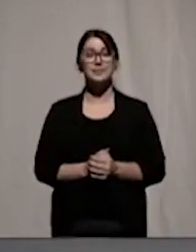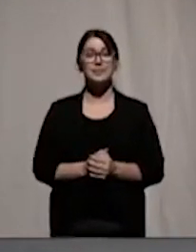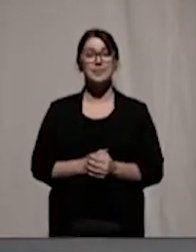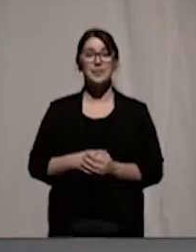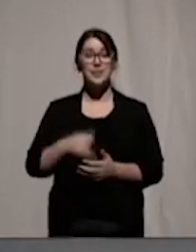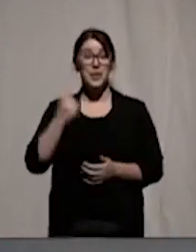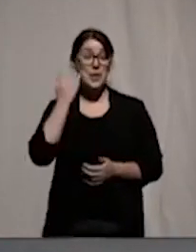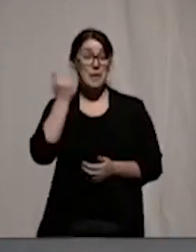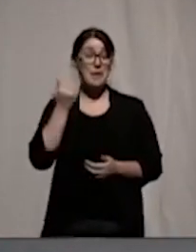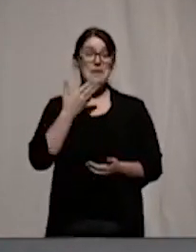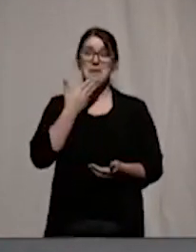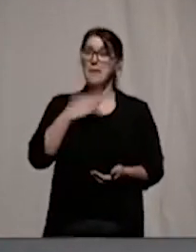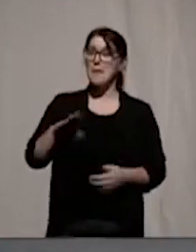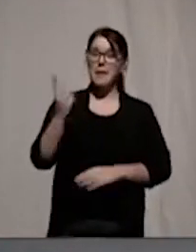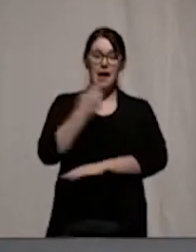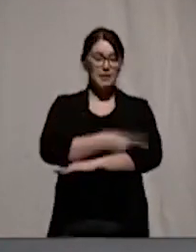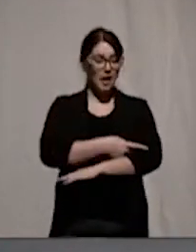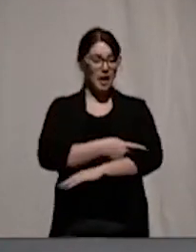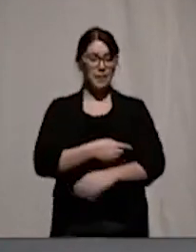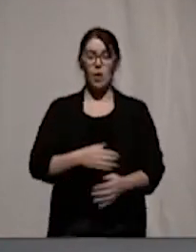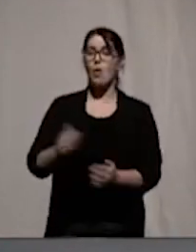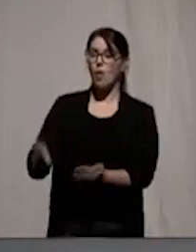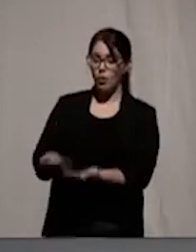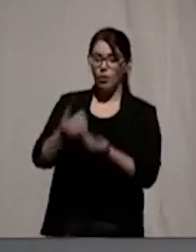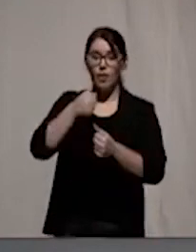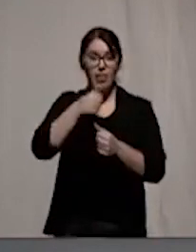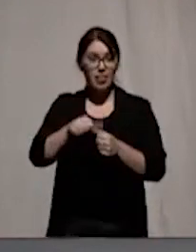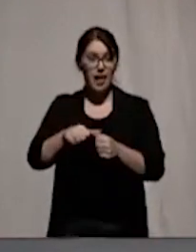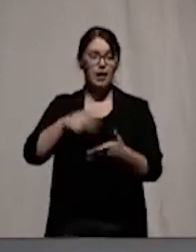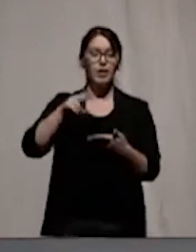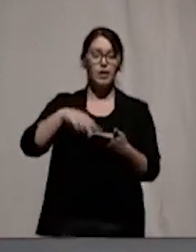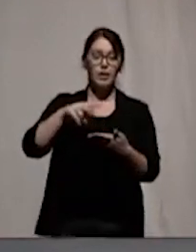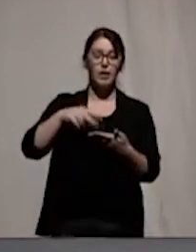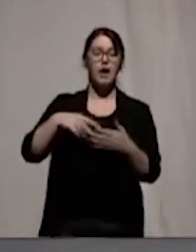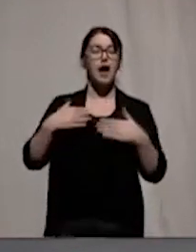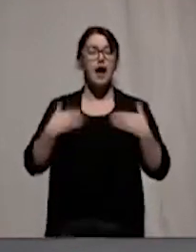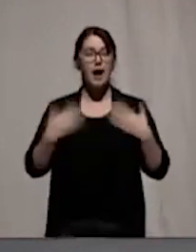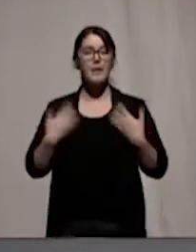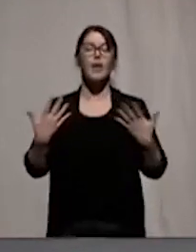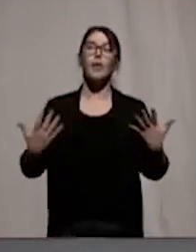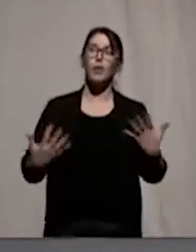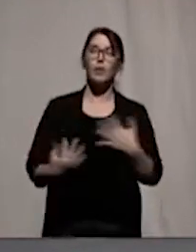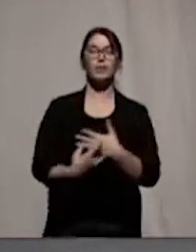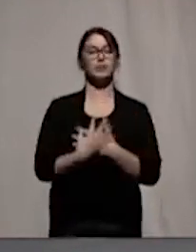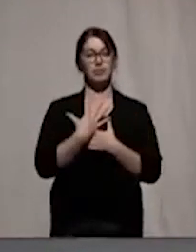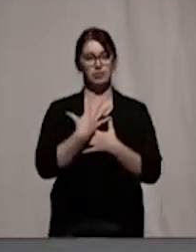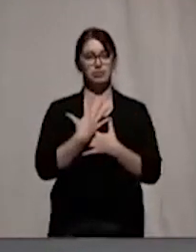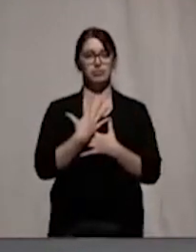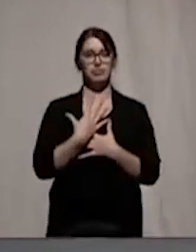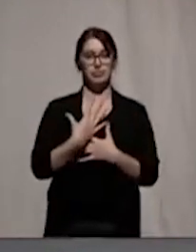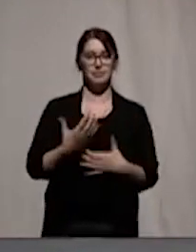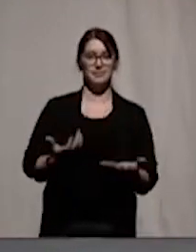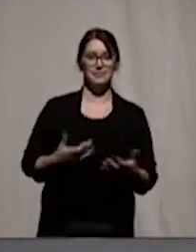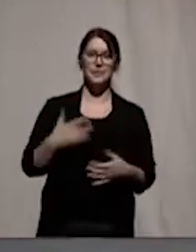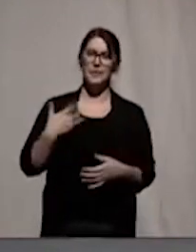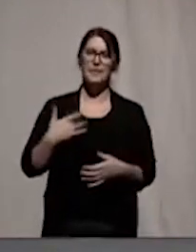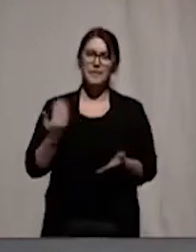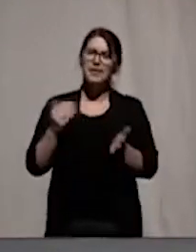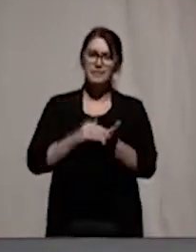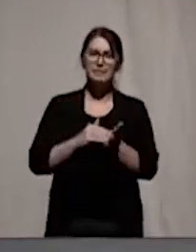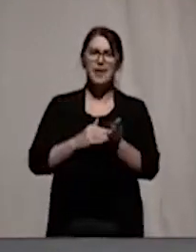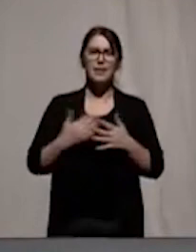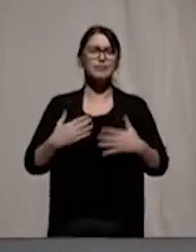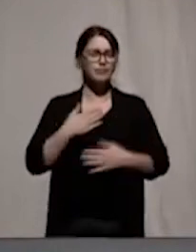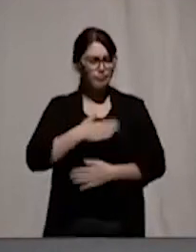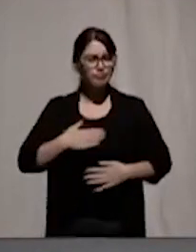happy, and write a little letter to yourself. You're remember, you'll be feeling that again, and then you'll read it out to yourself and you'll feel it again. And